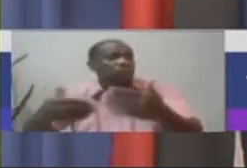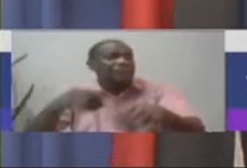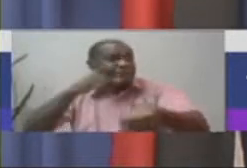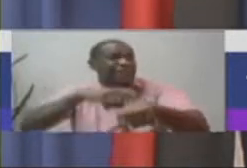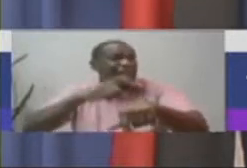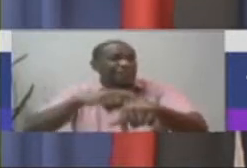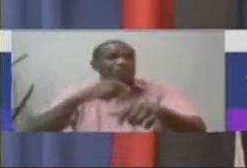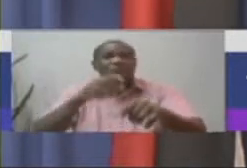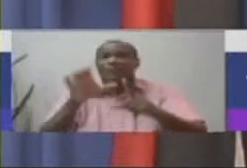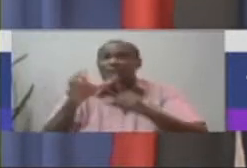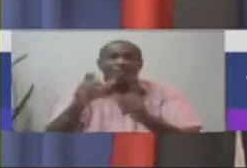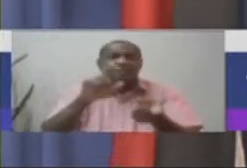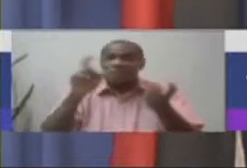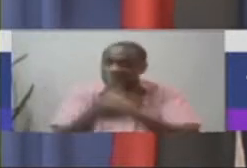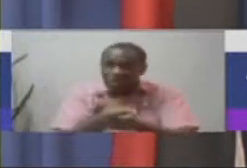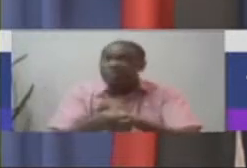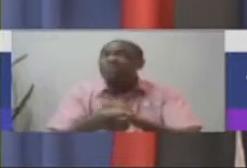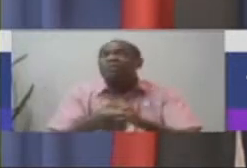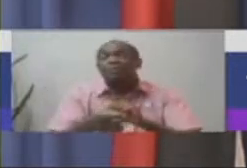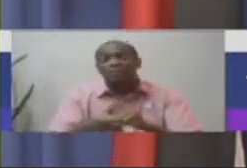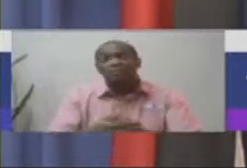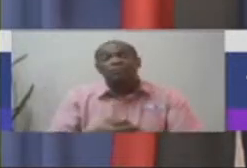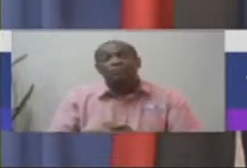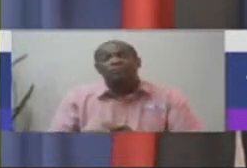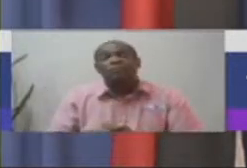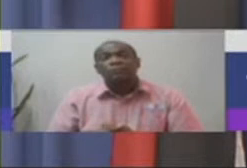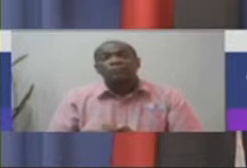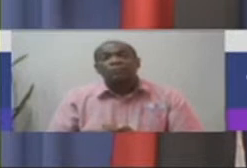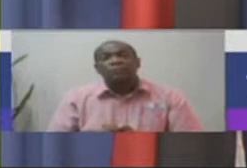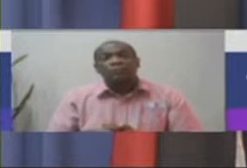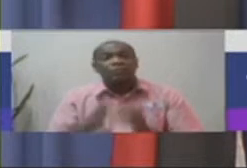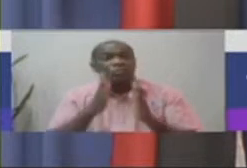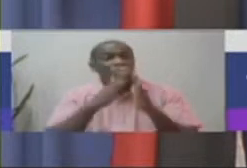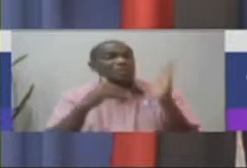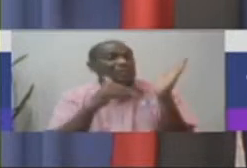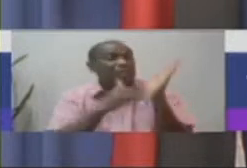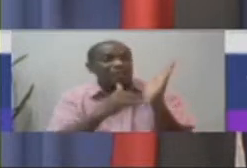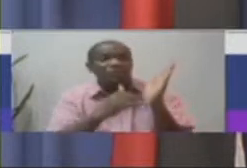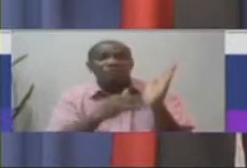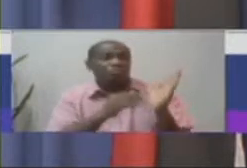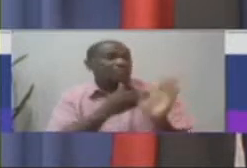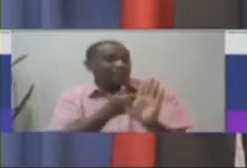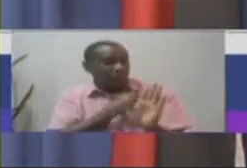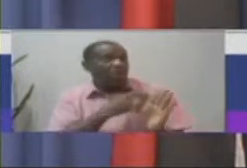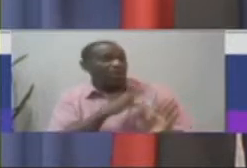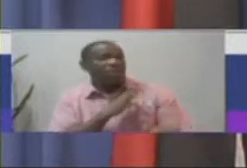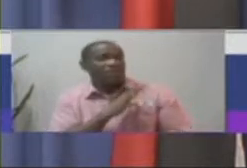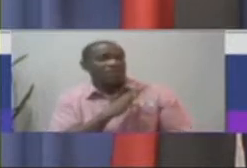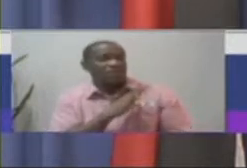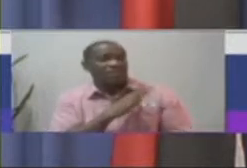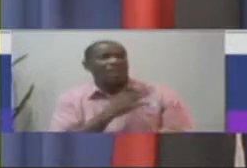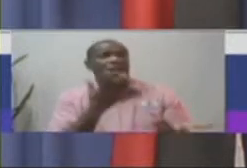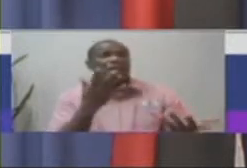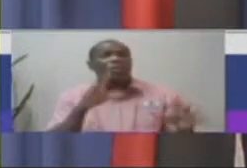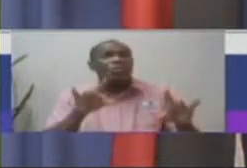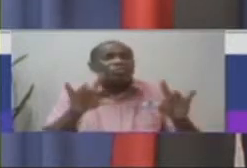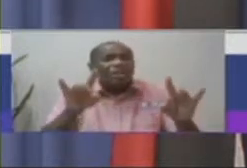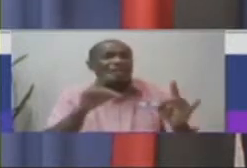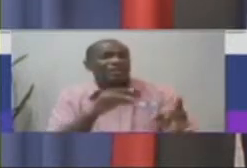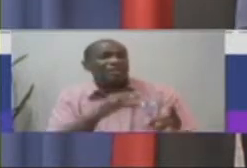week, which is quite surprising because they were so relatively clean and distant from the mainstream of